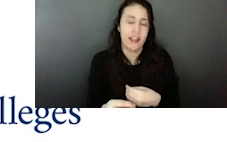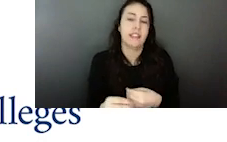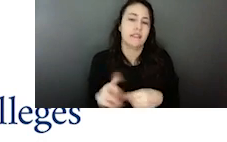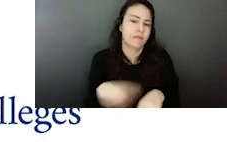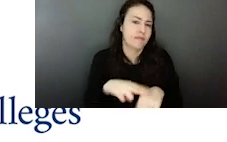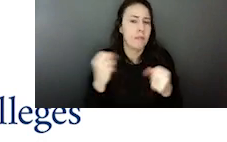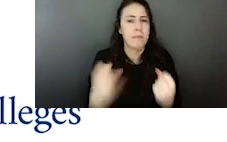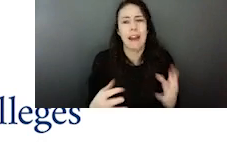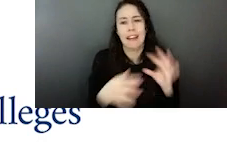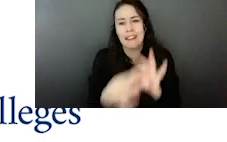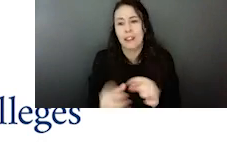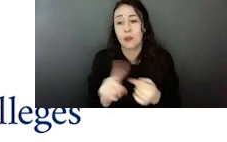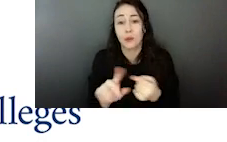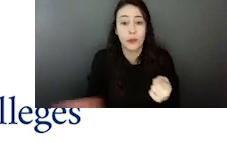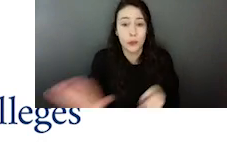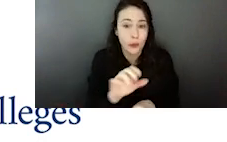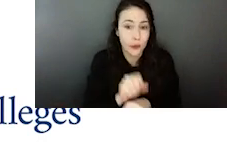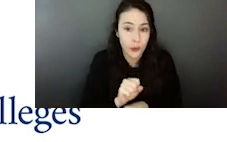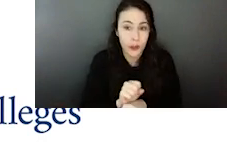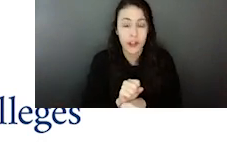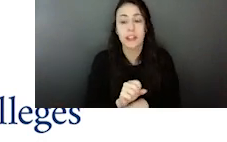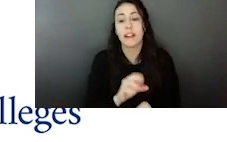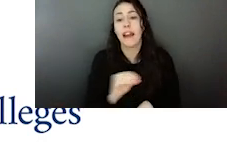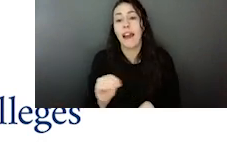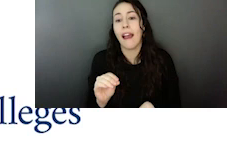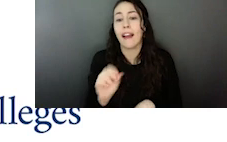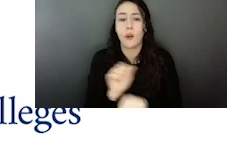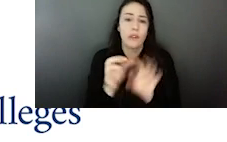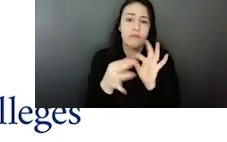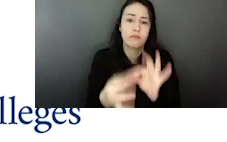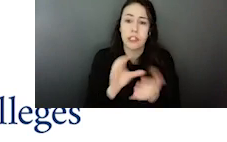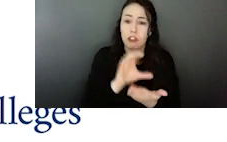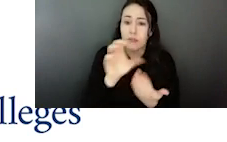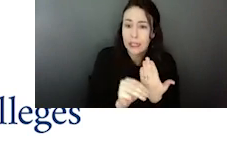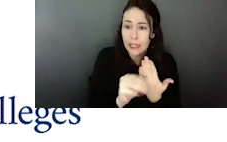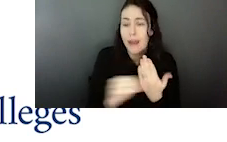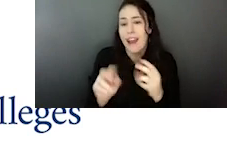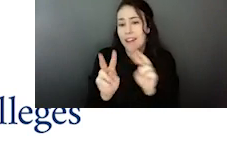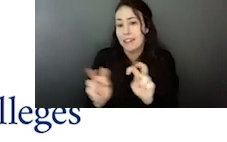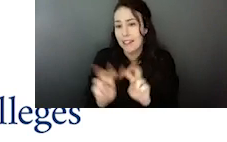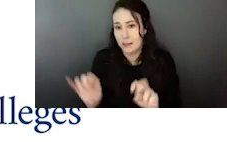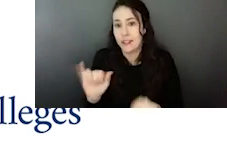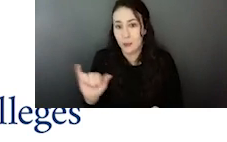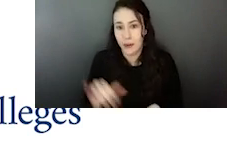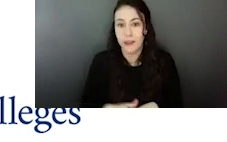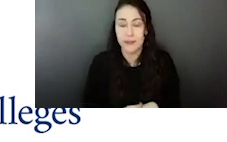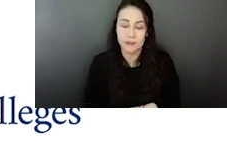to the work that you all do and the work of curriculum and assessment as well.